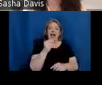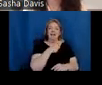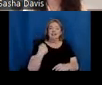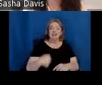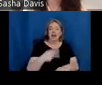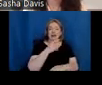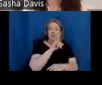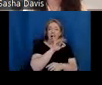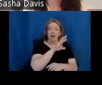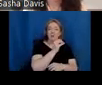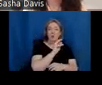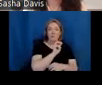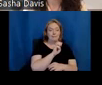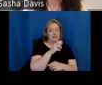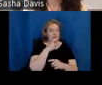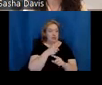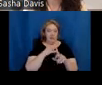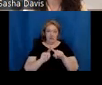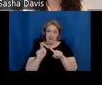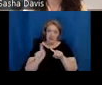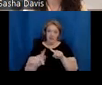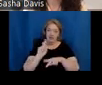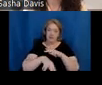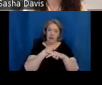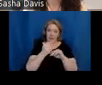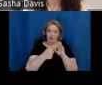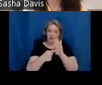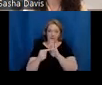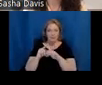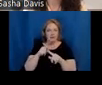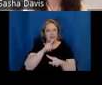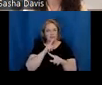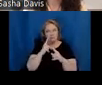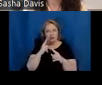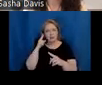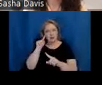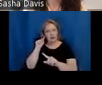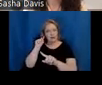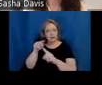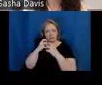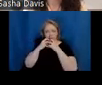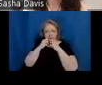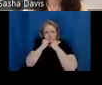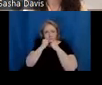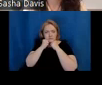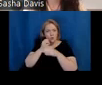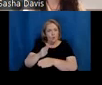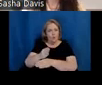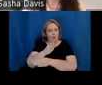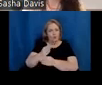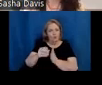but he really valued wood carving for the methods and also